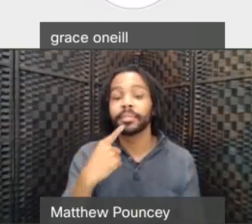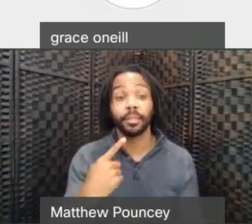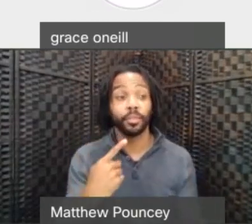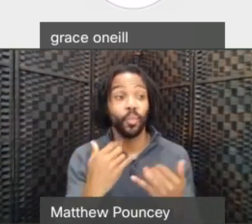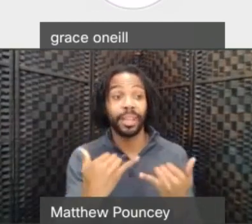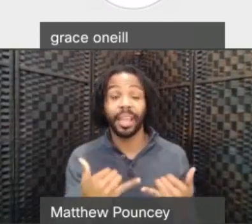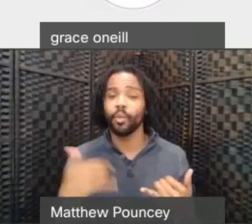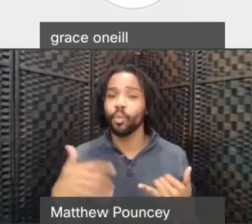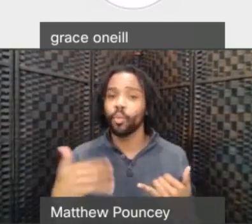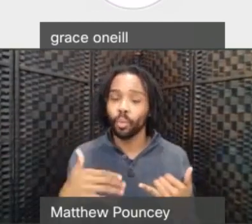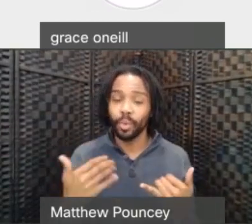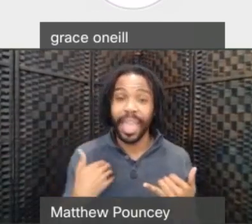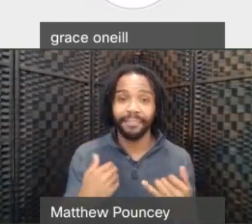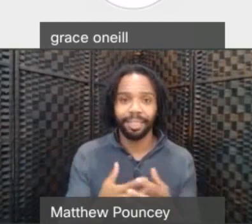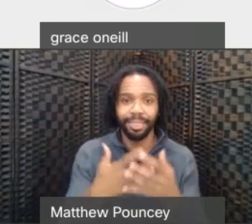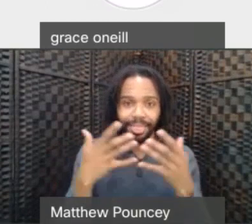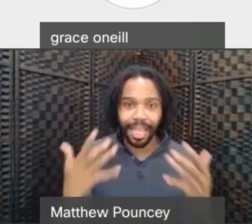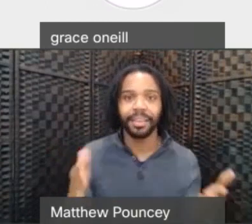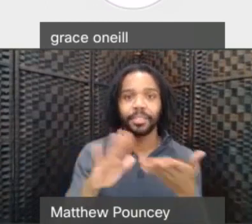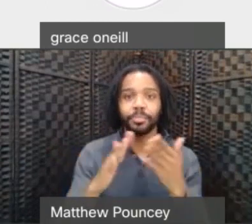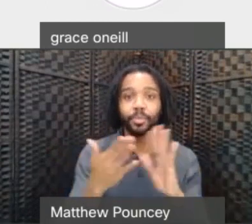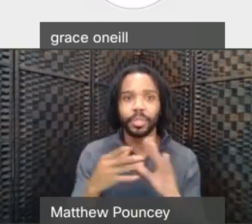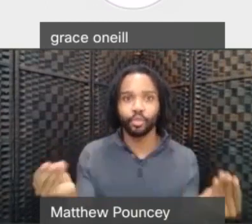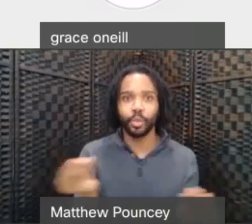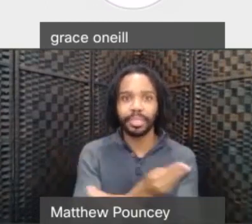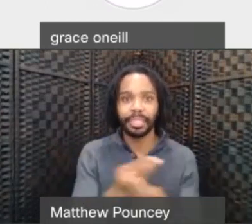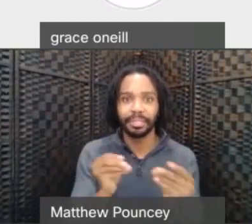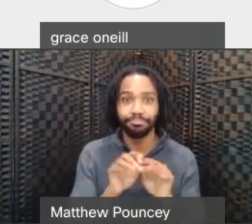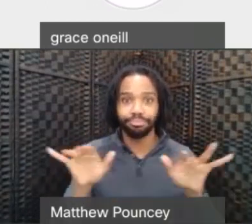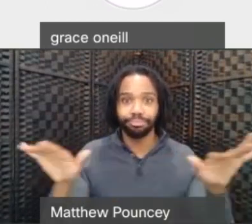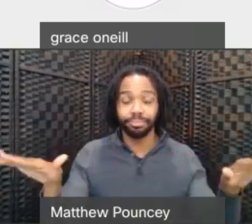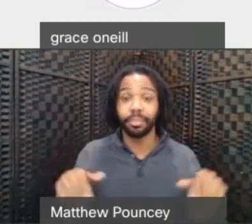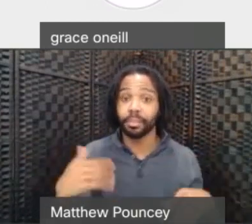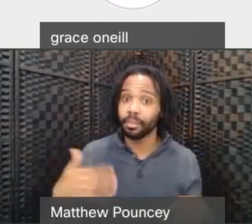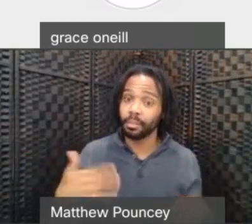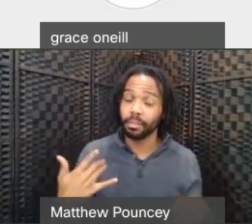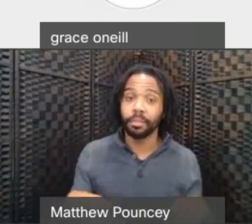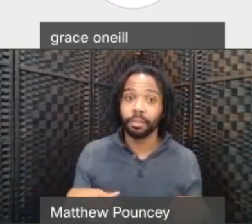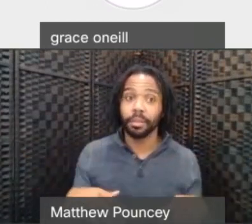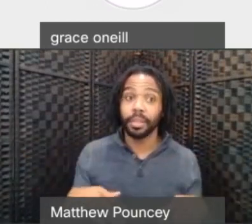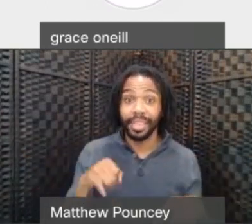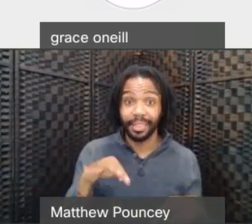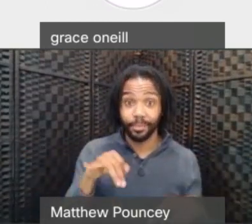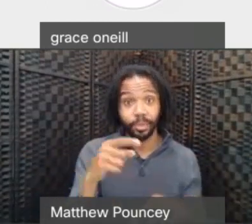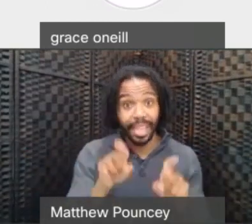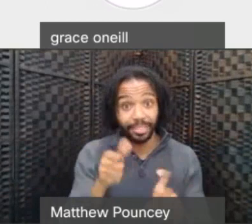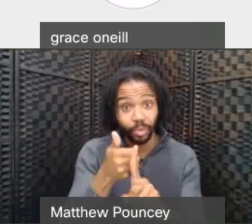substantial community transmission, a positive should be assumed to be positive.